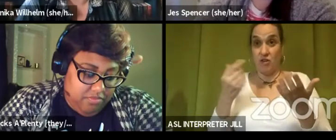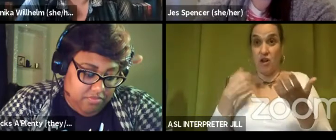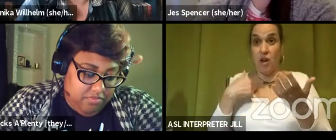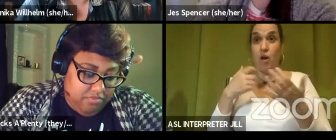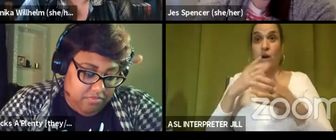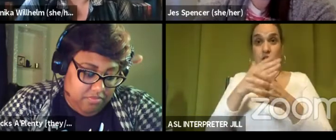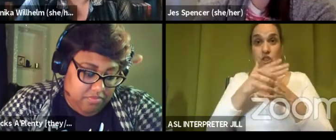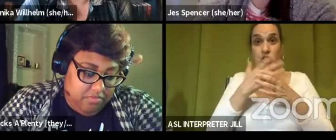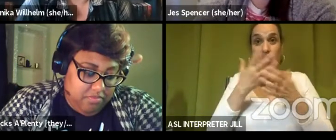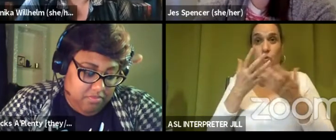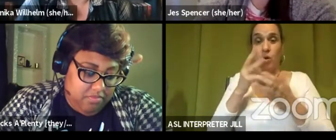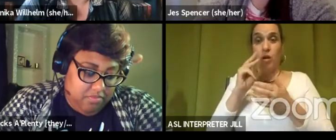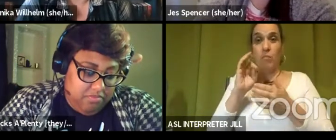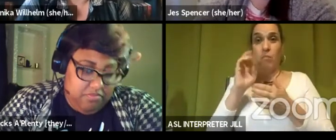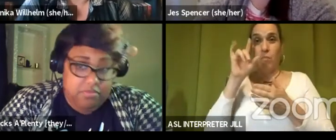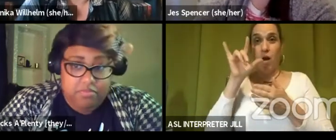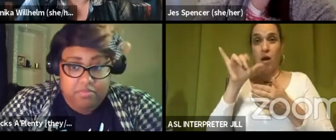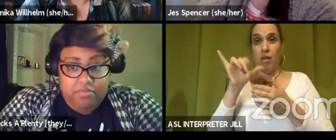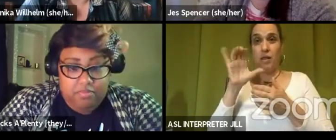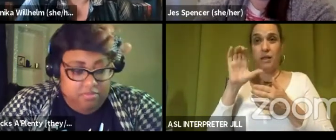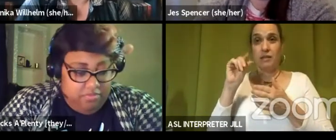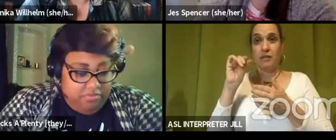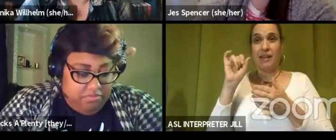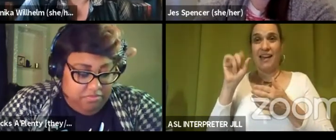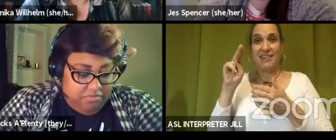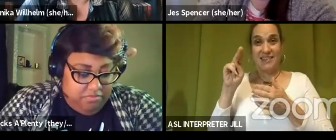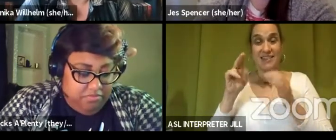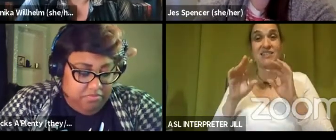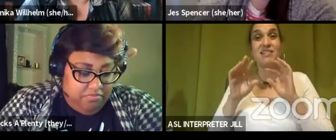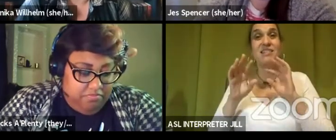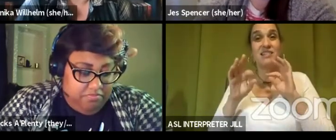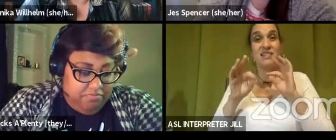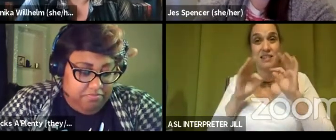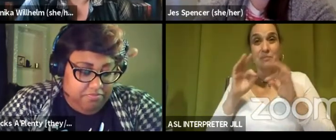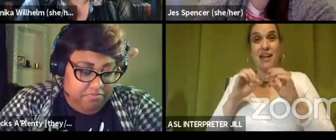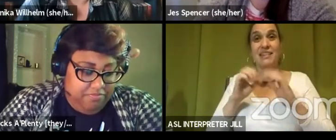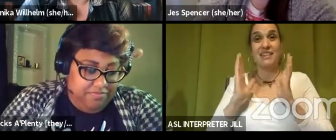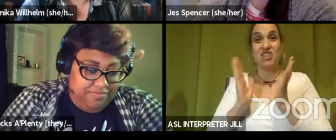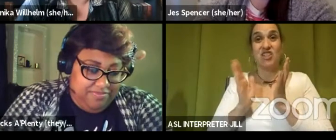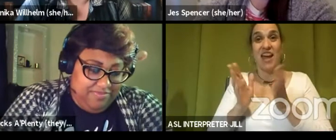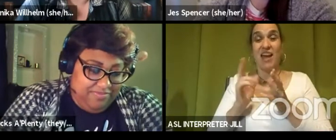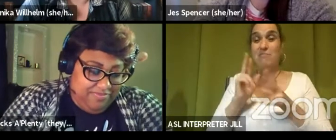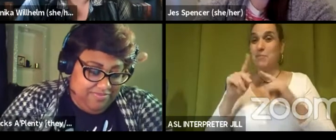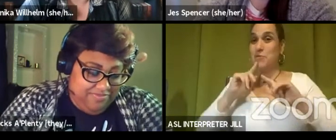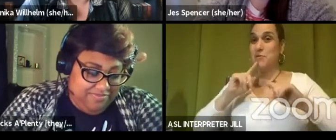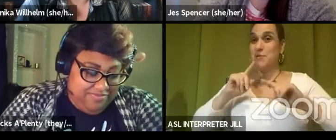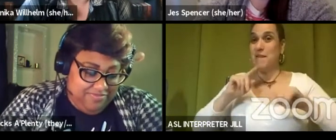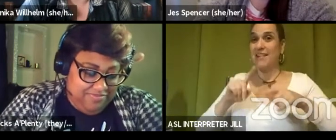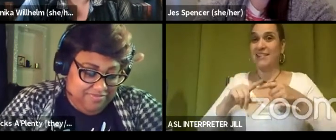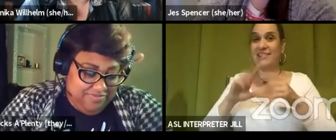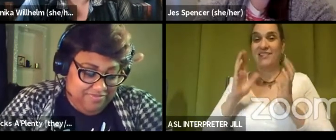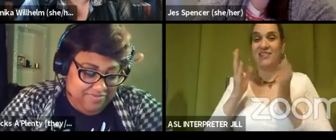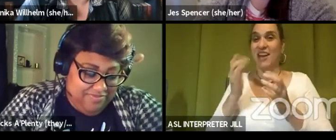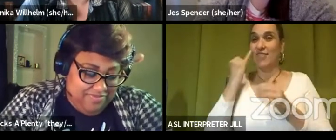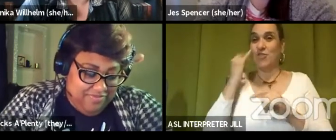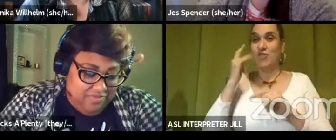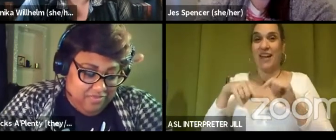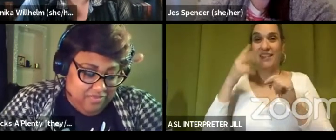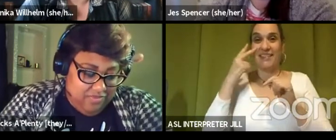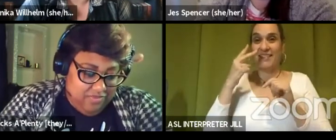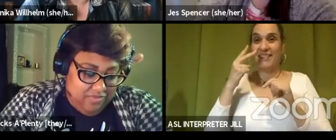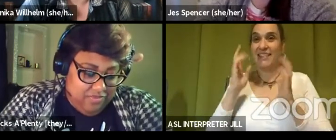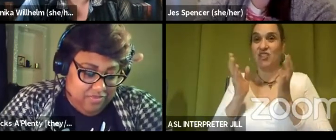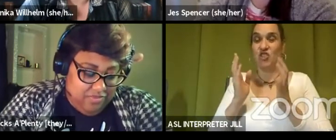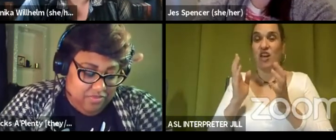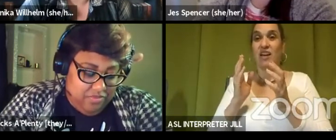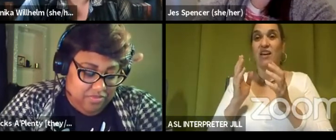Molly Klassen said in the chat. Which folks have been responding to, but for those who can't see our chat, the industry